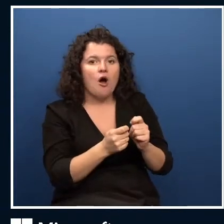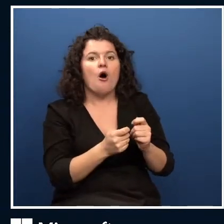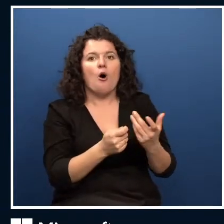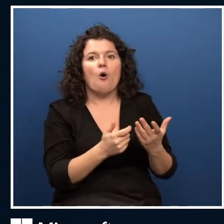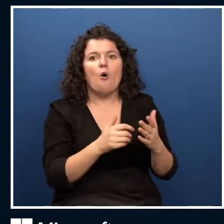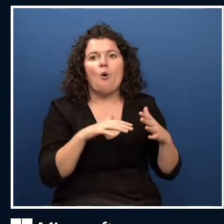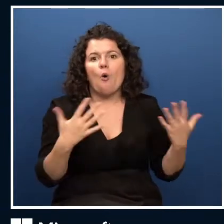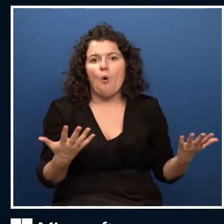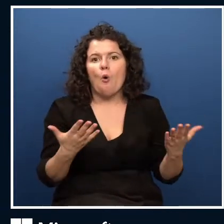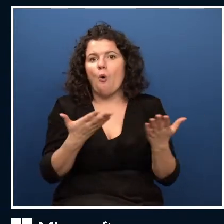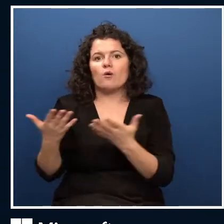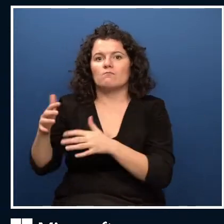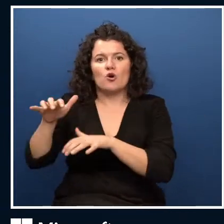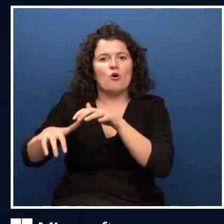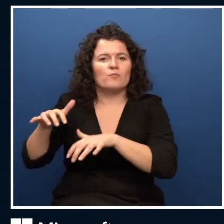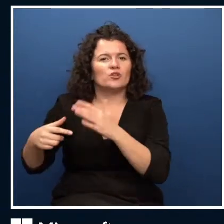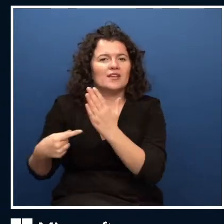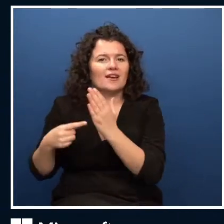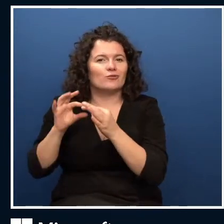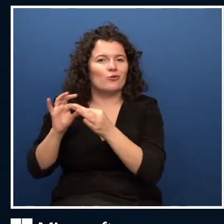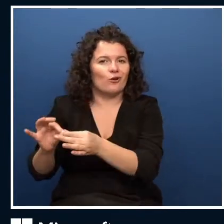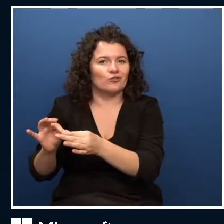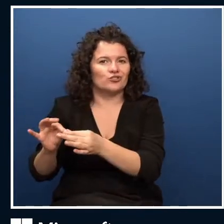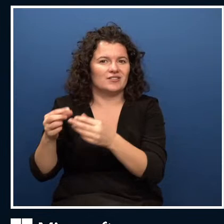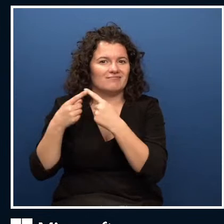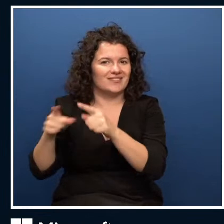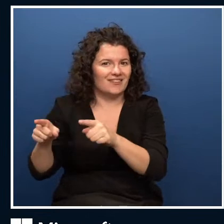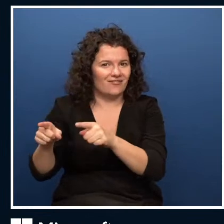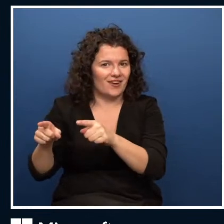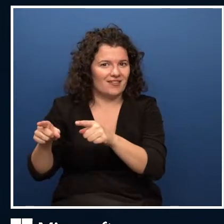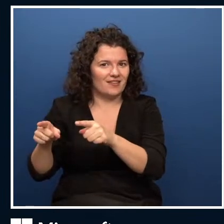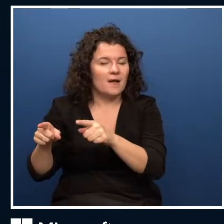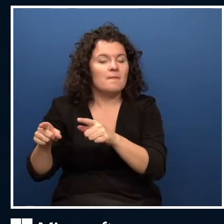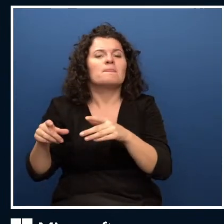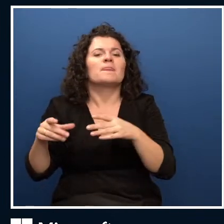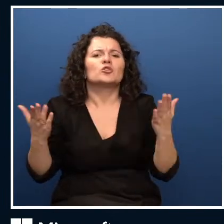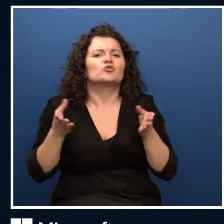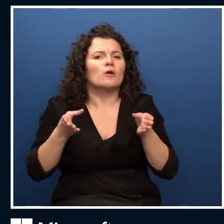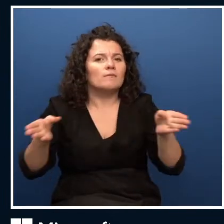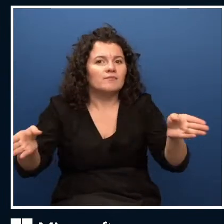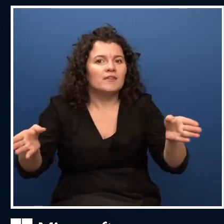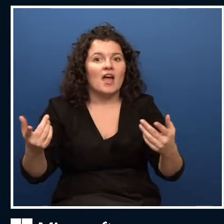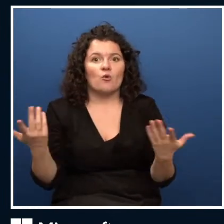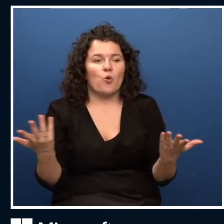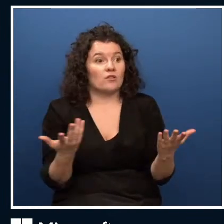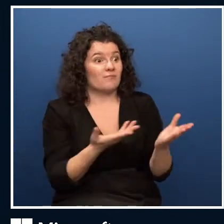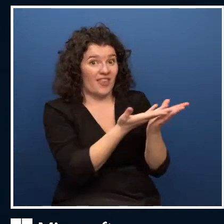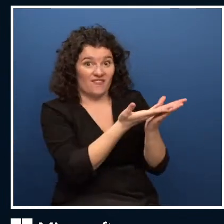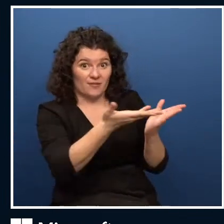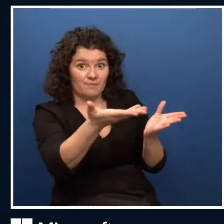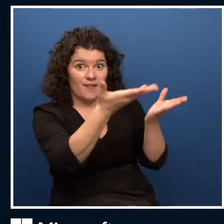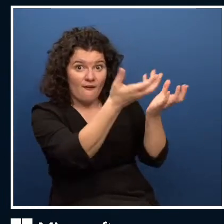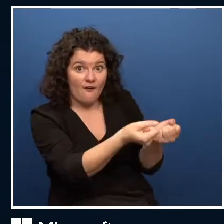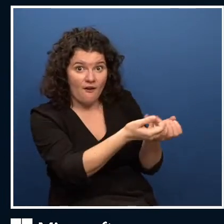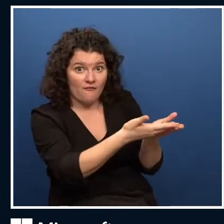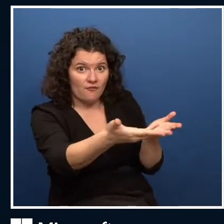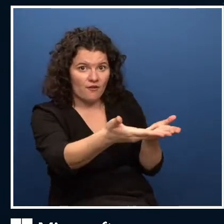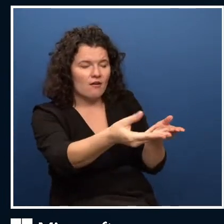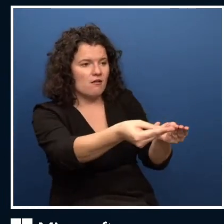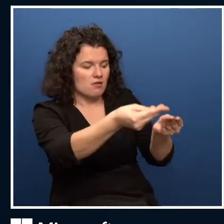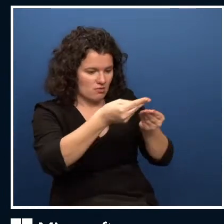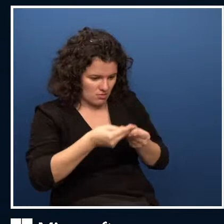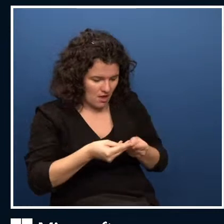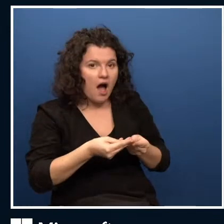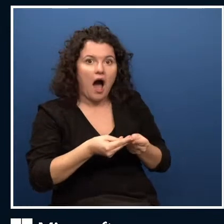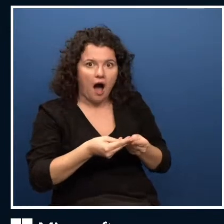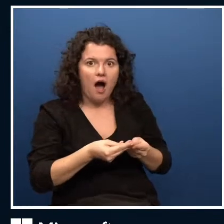in my case. So the benefit of working with cutting edge technologies is that you get to learn about the new technology, you